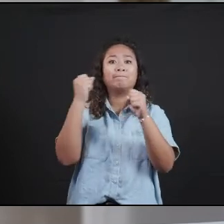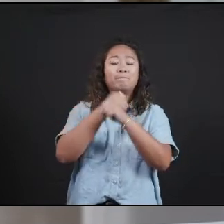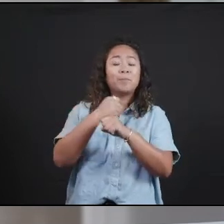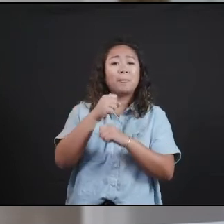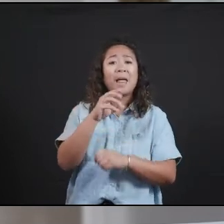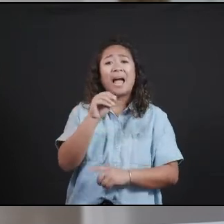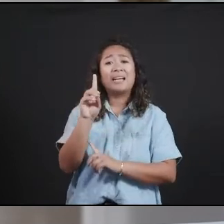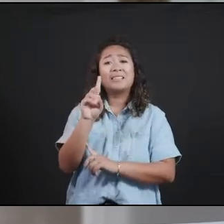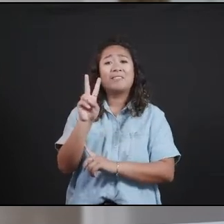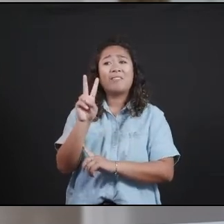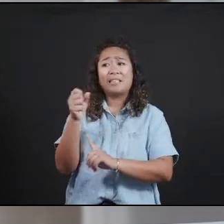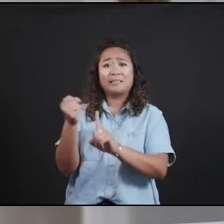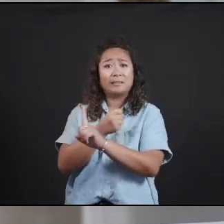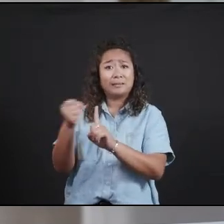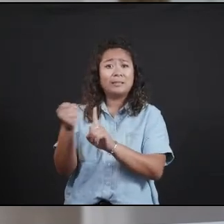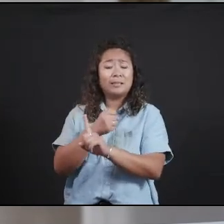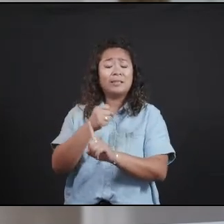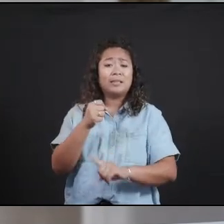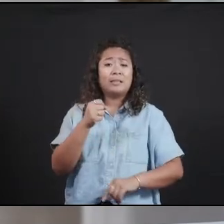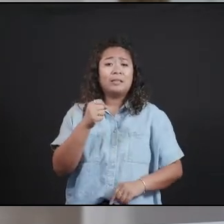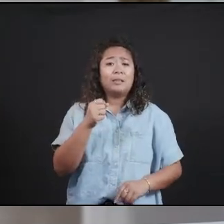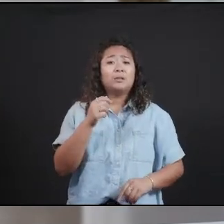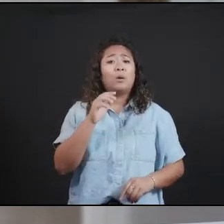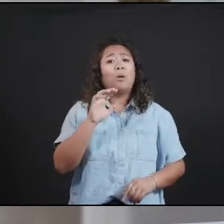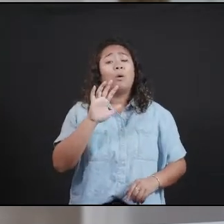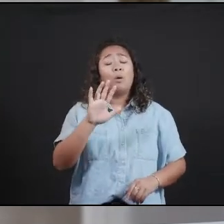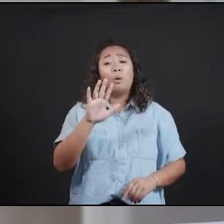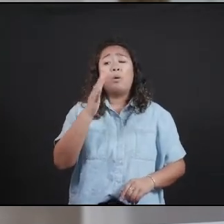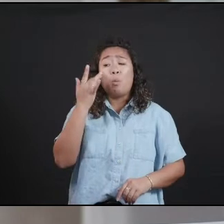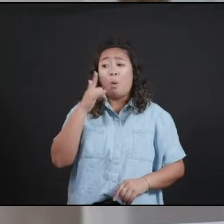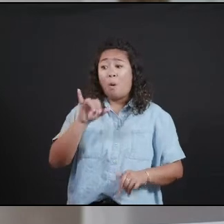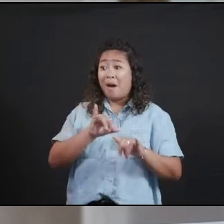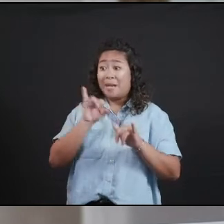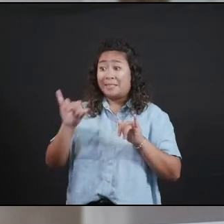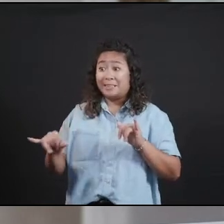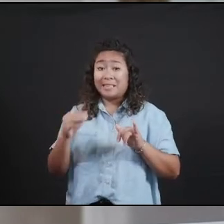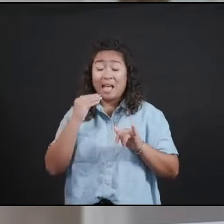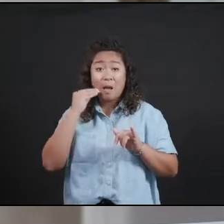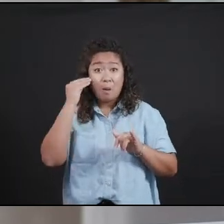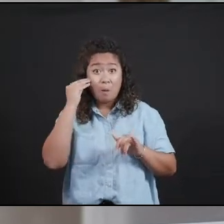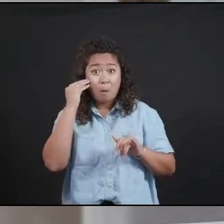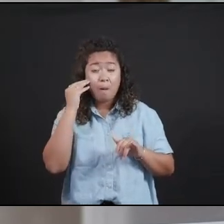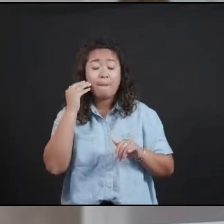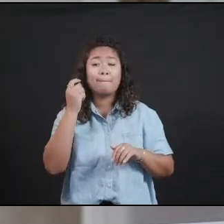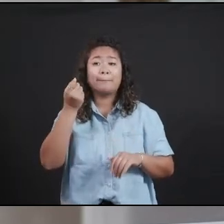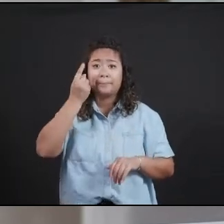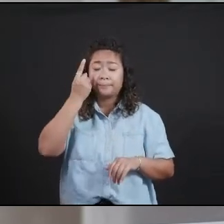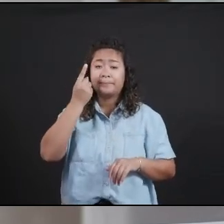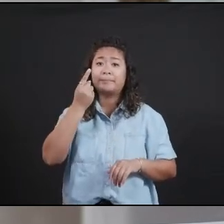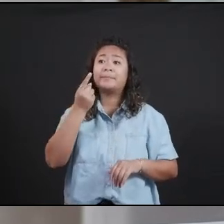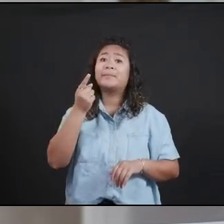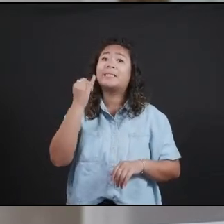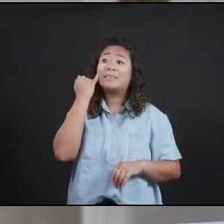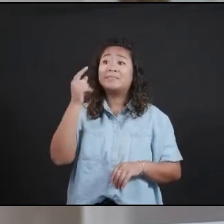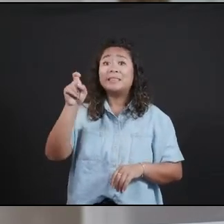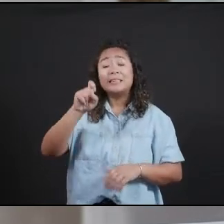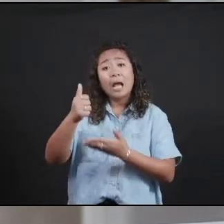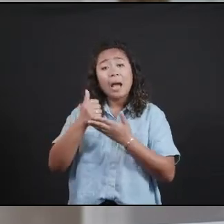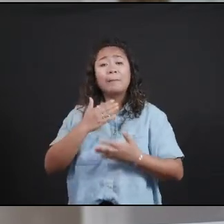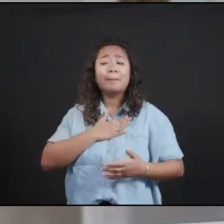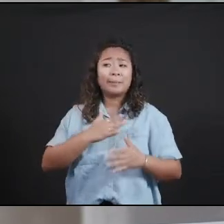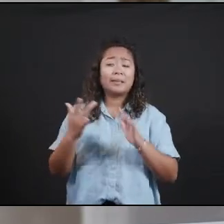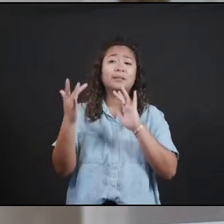and Drug Dependency have several programs so that you would be able to, the numbers will also be on a website. So please call Department of